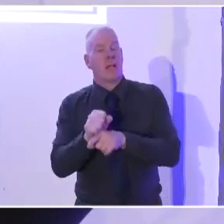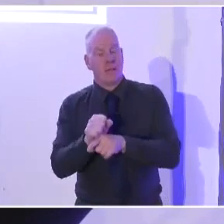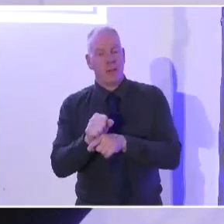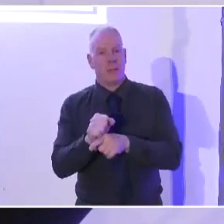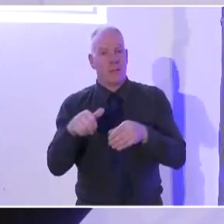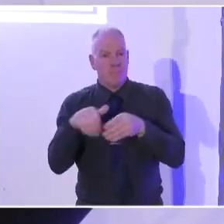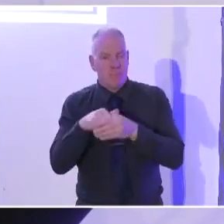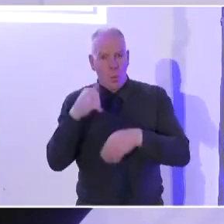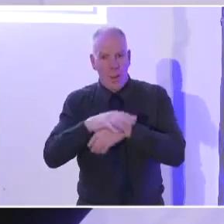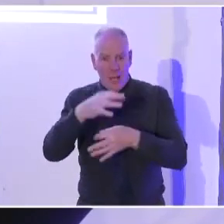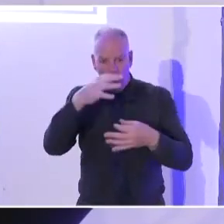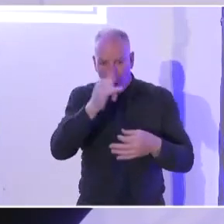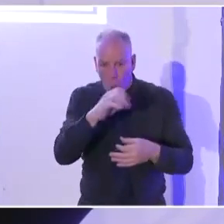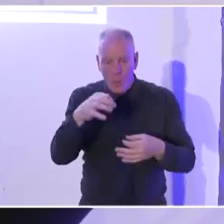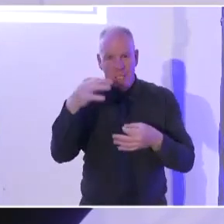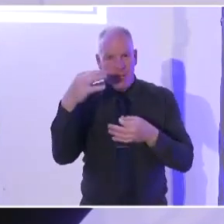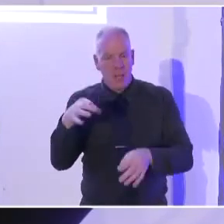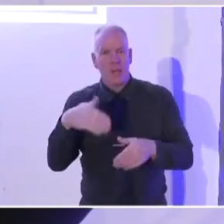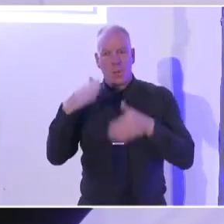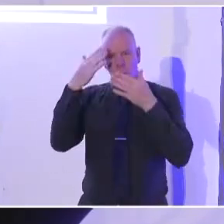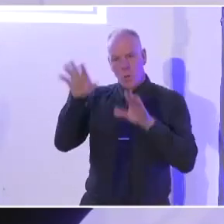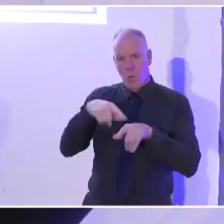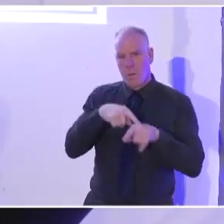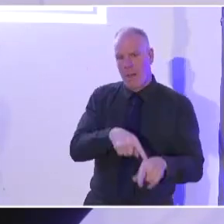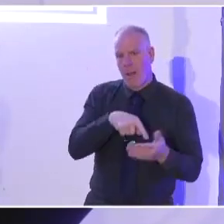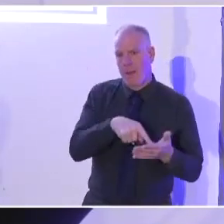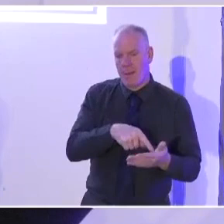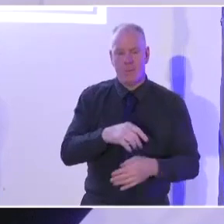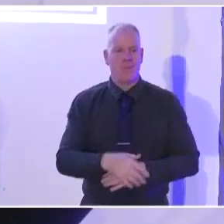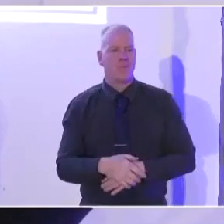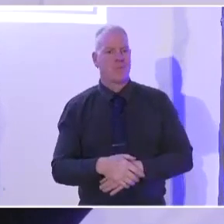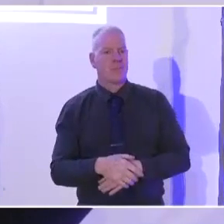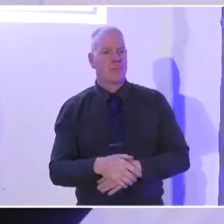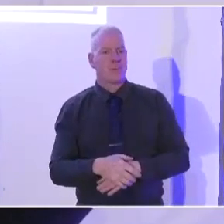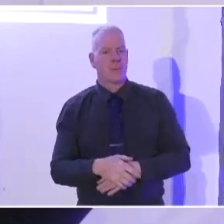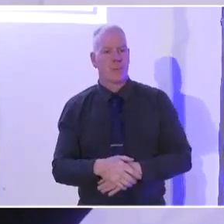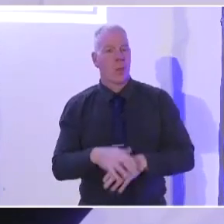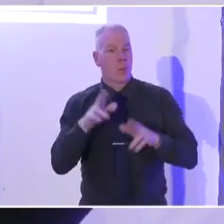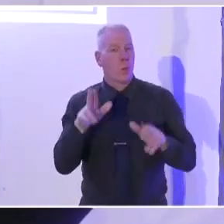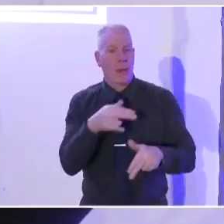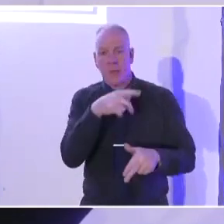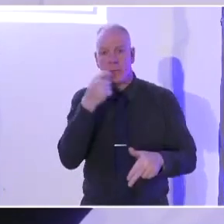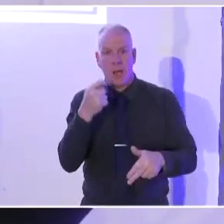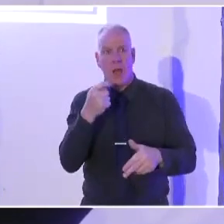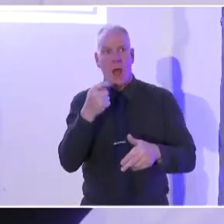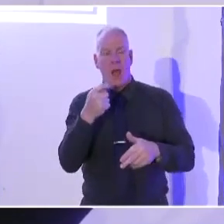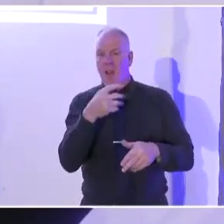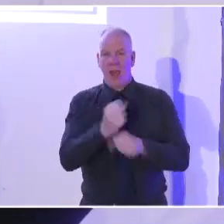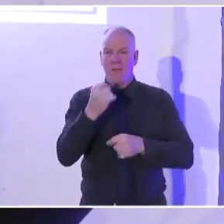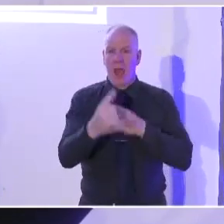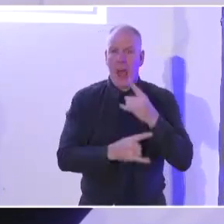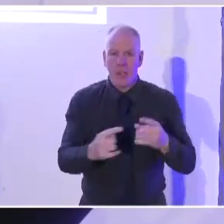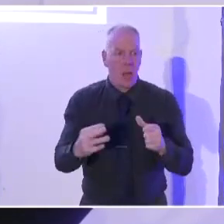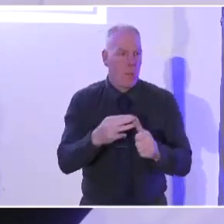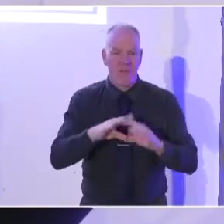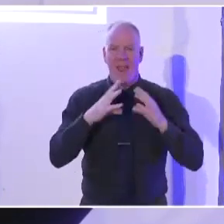and certifications as being ways to demonstrate that you've complied. So you can't, you know, necessarily prevent or prepare for